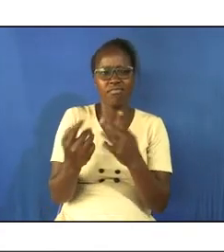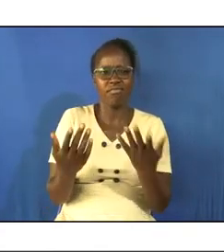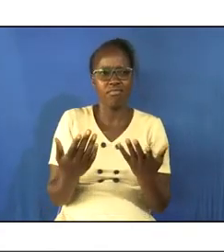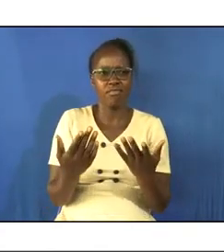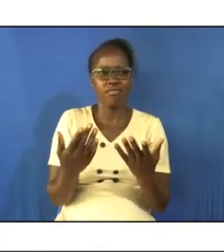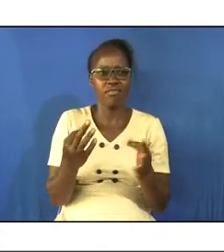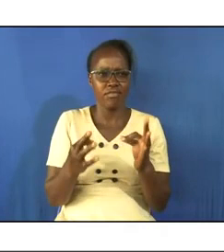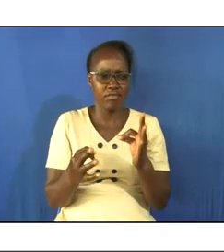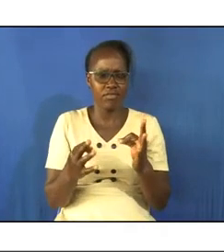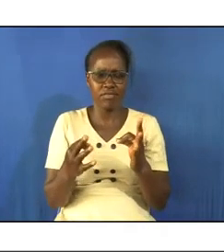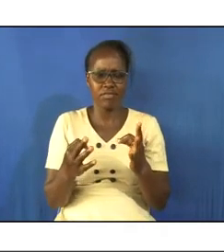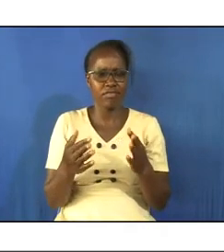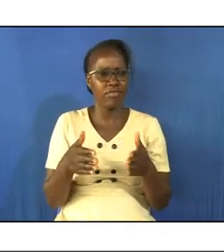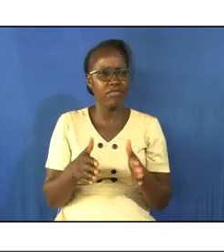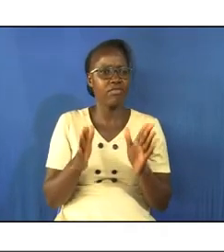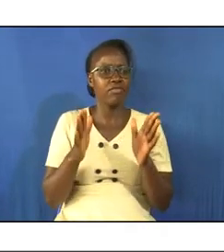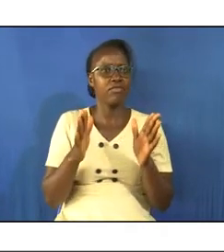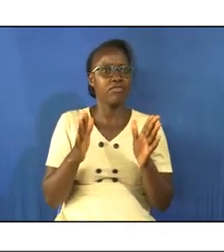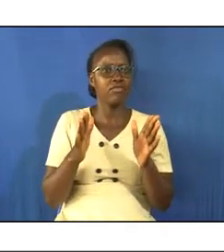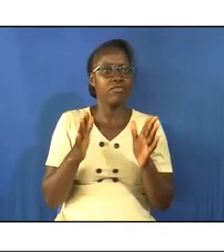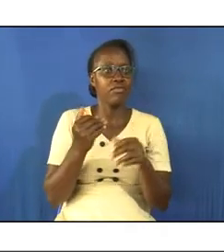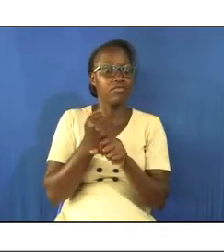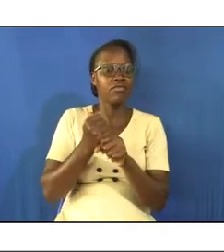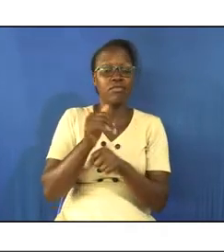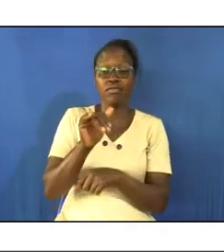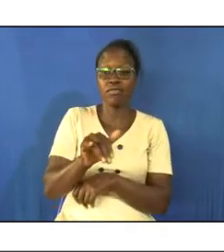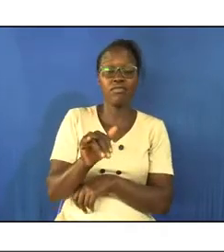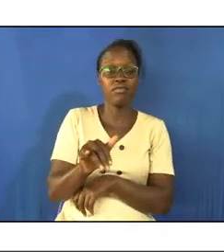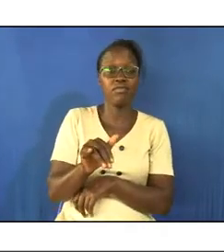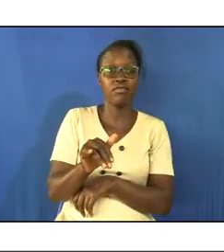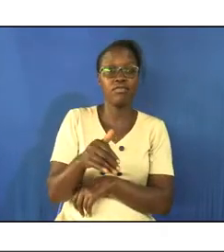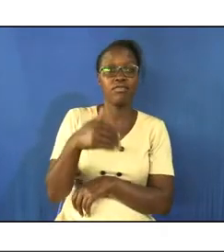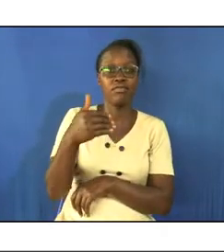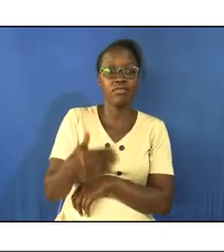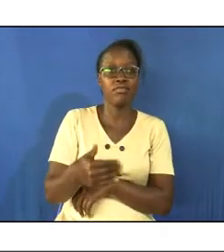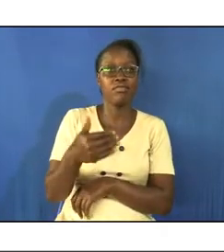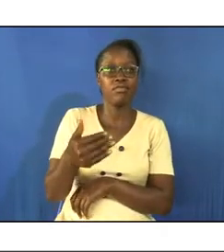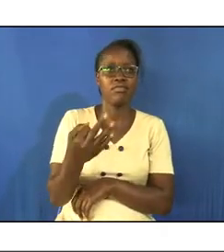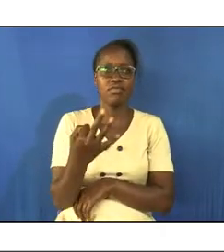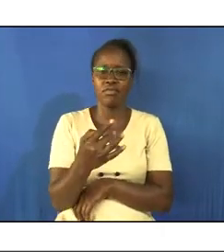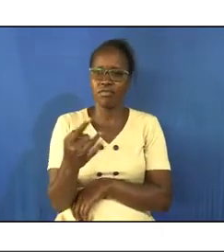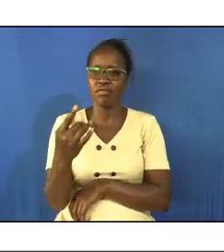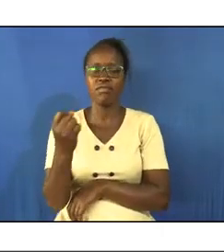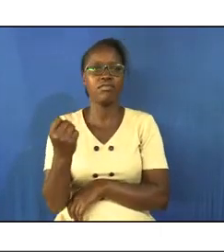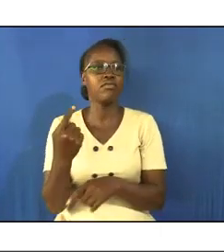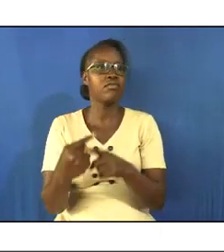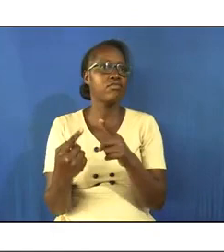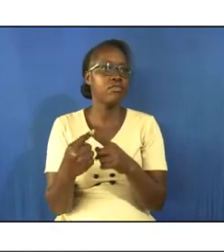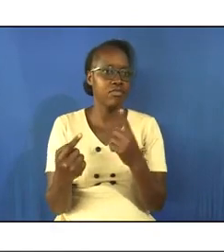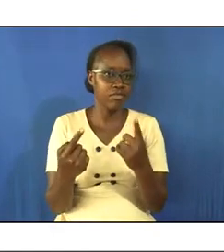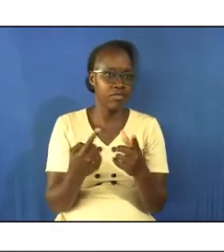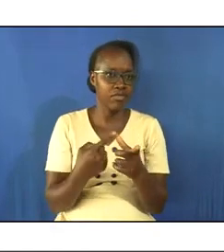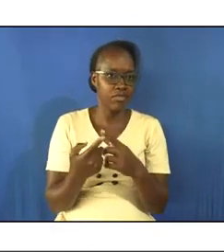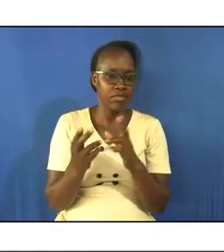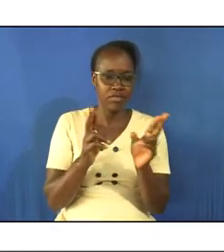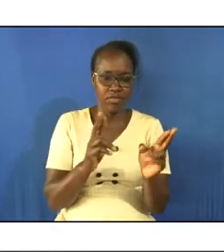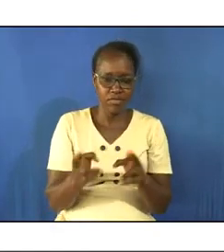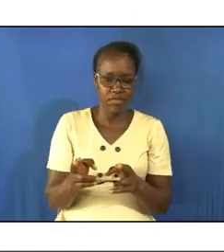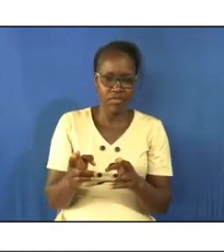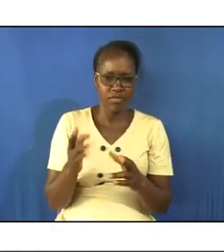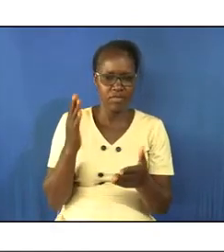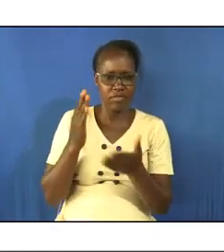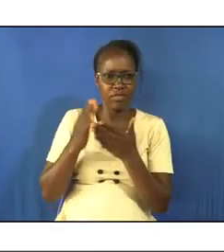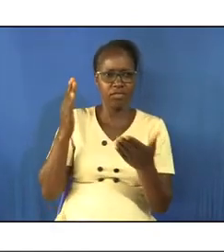pap smear, you are allowed to do that after every 3 or 5 years. Then you are normally supposed to